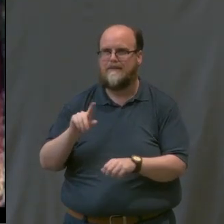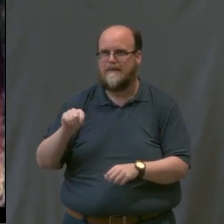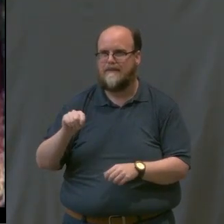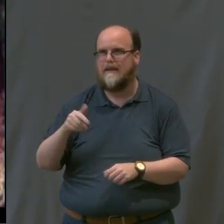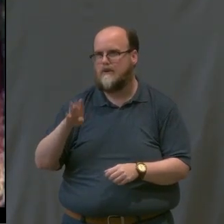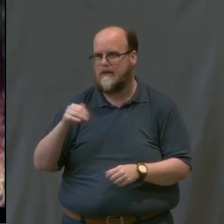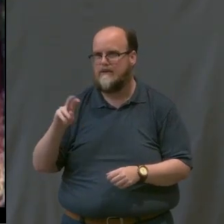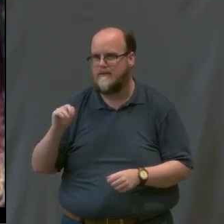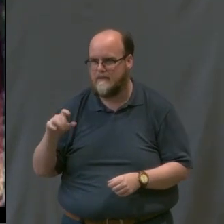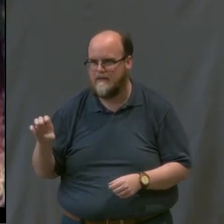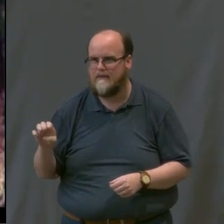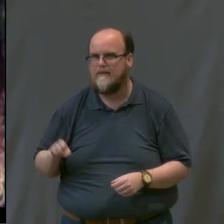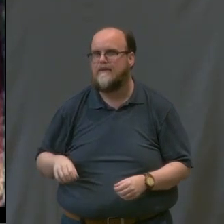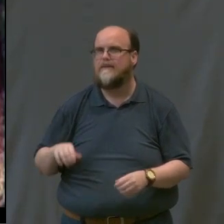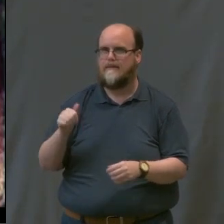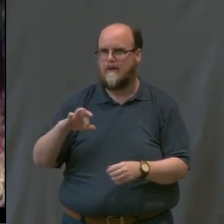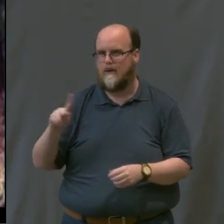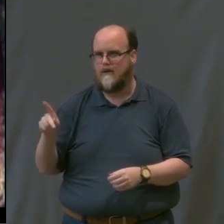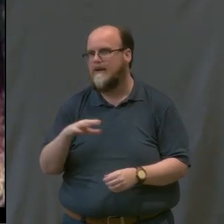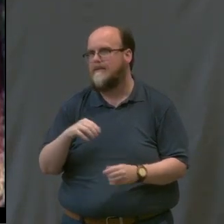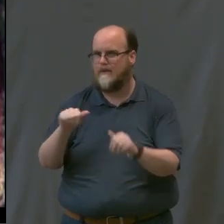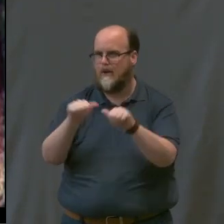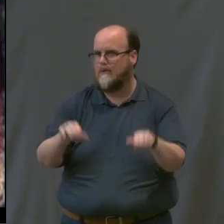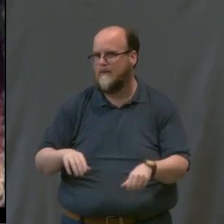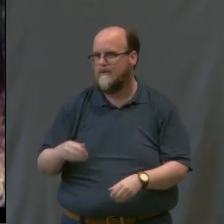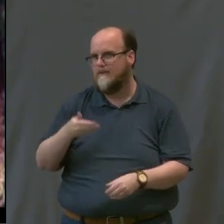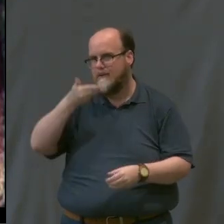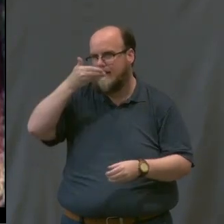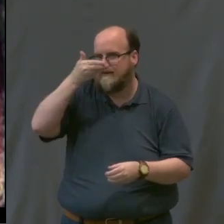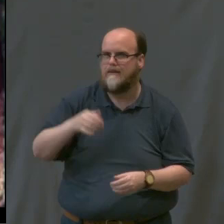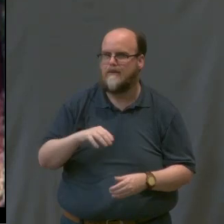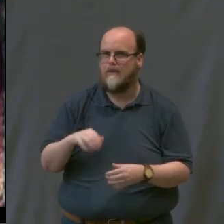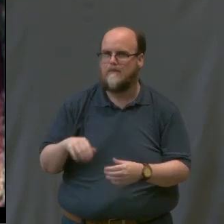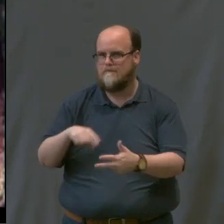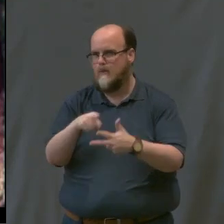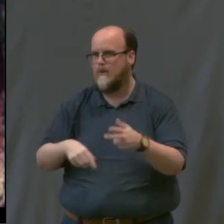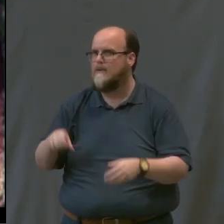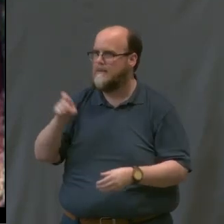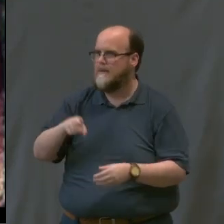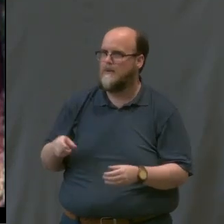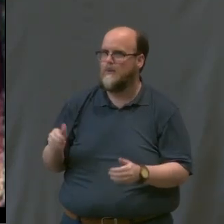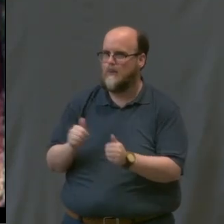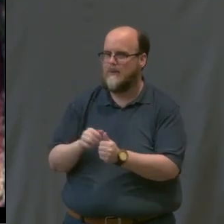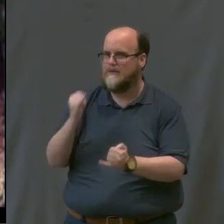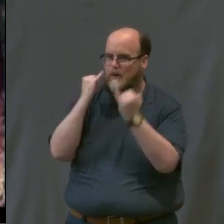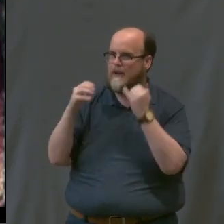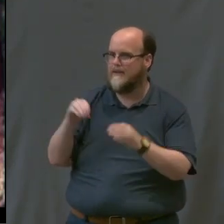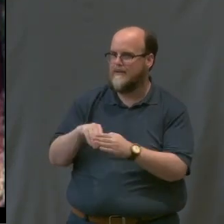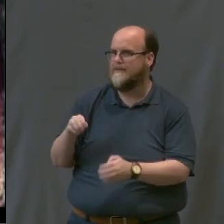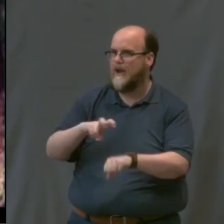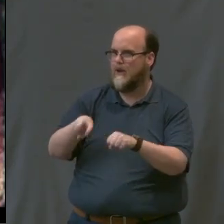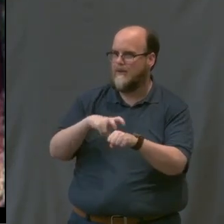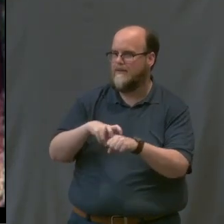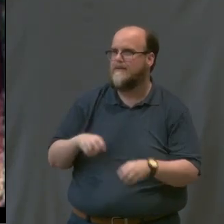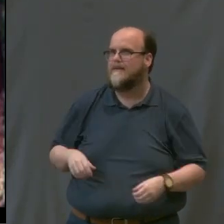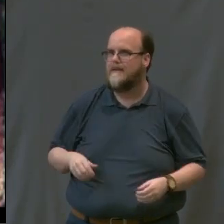of God, the Ark of the Covenant, and the altar of incense are all three supposed to be buried with him in Ireland. There is